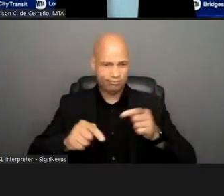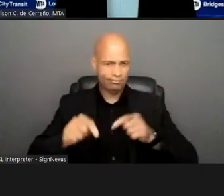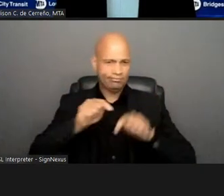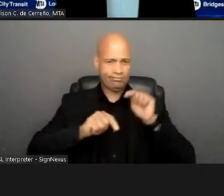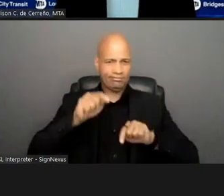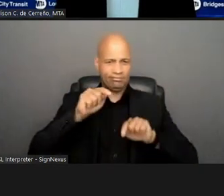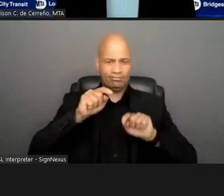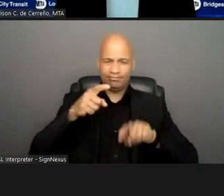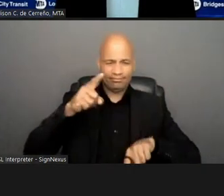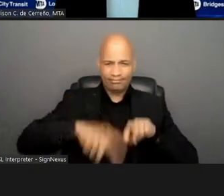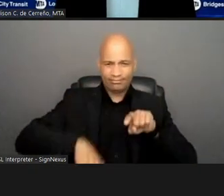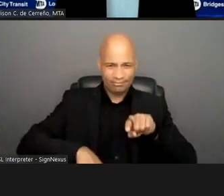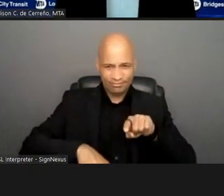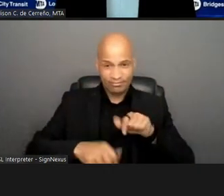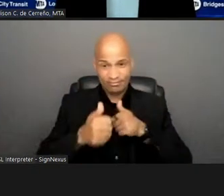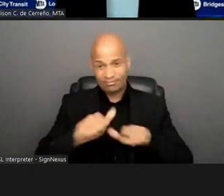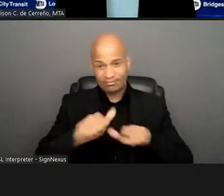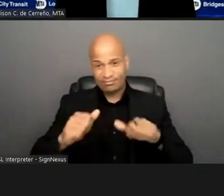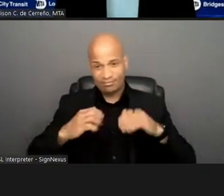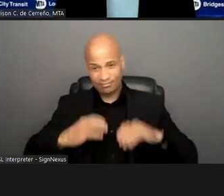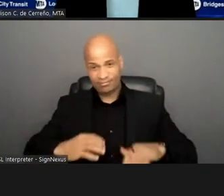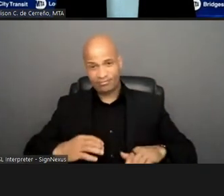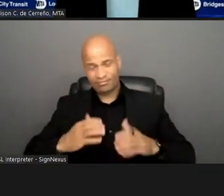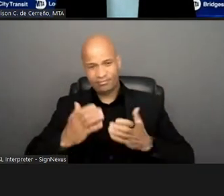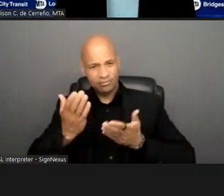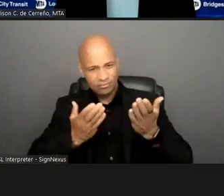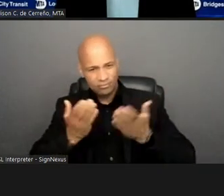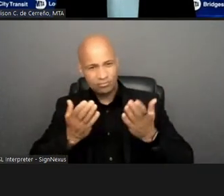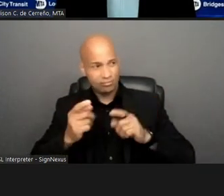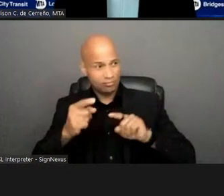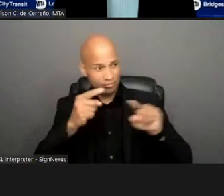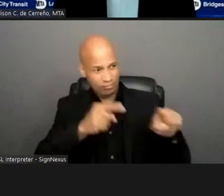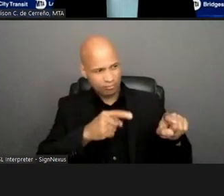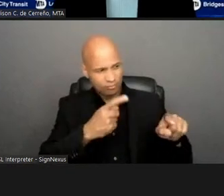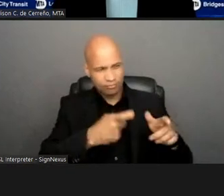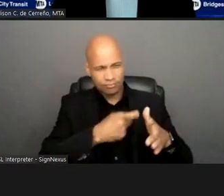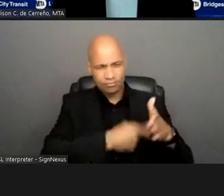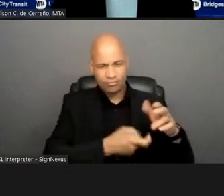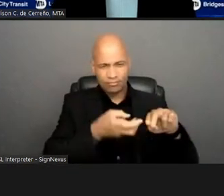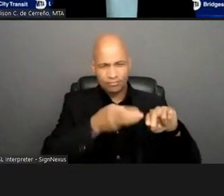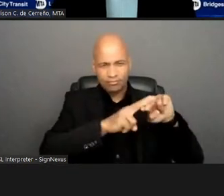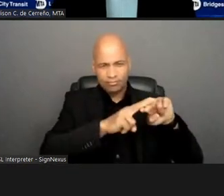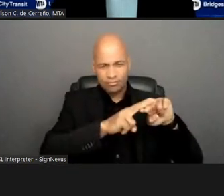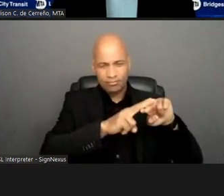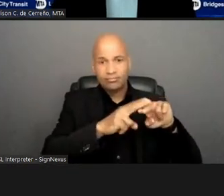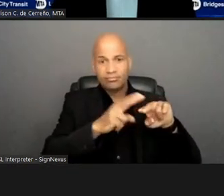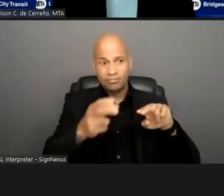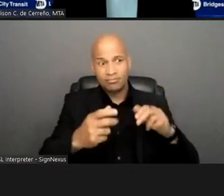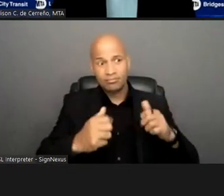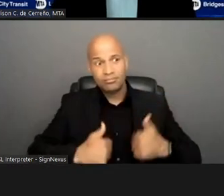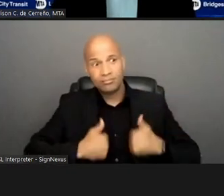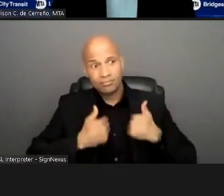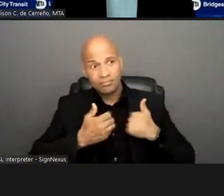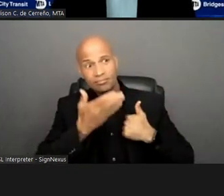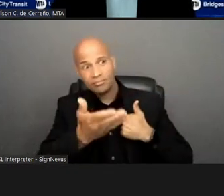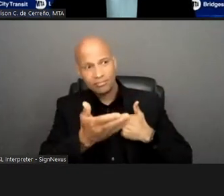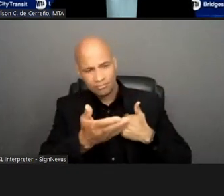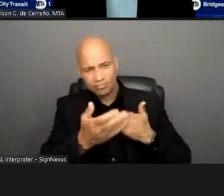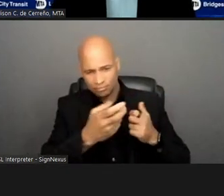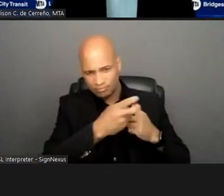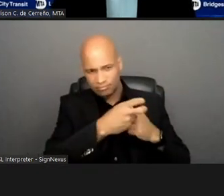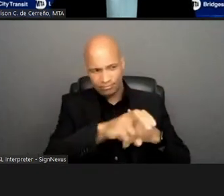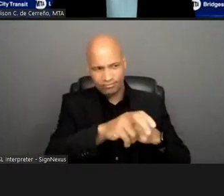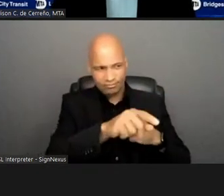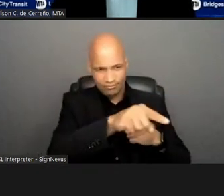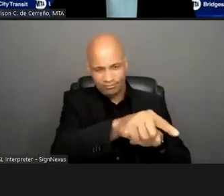and service coming into the congestion area you will see an increase in costs that will be passed on to Residents or long businesses from